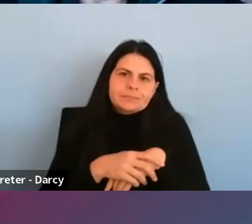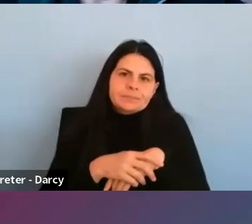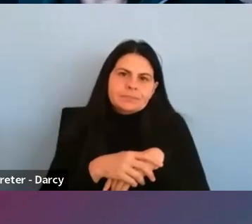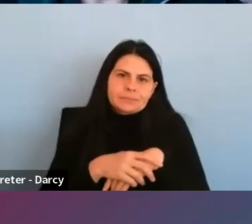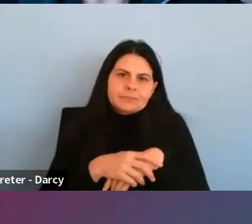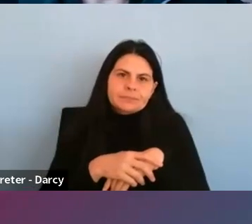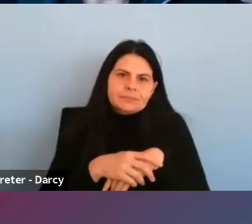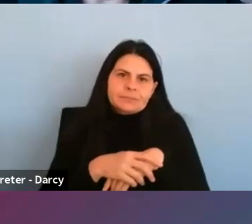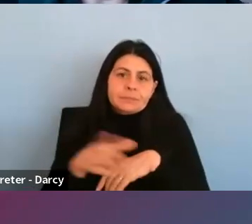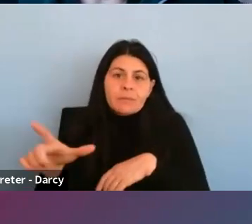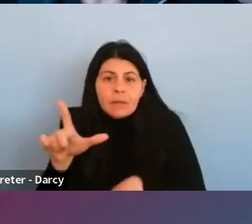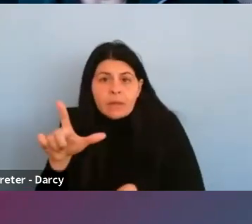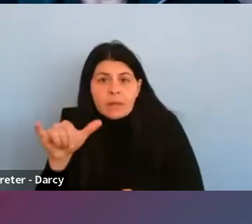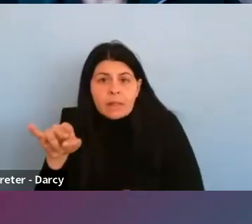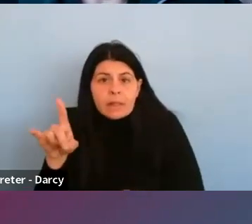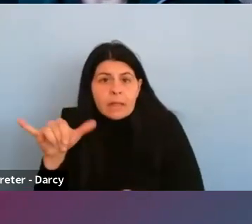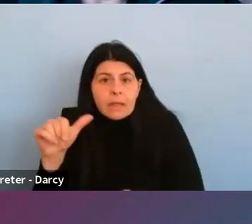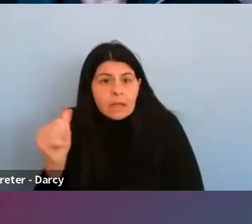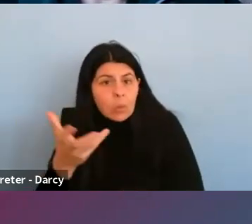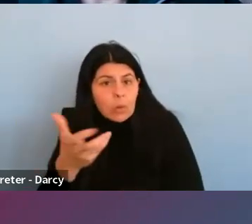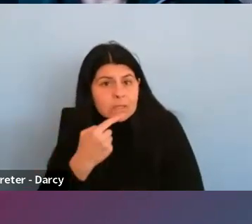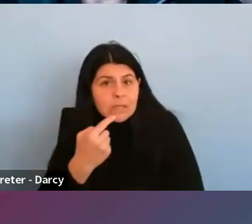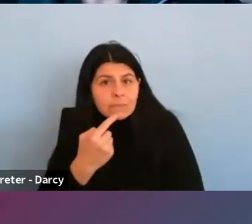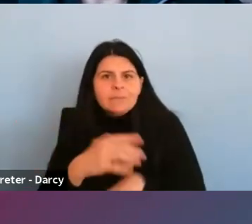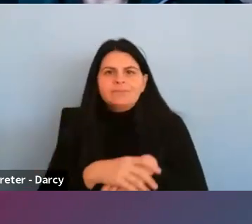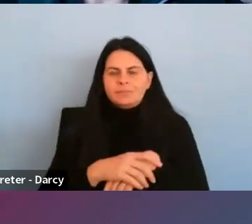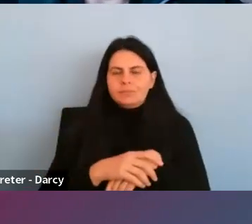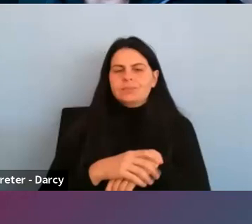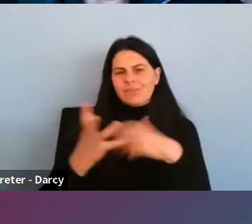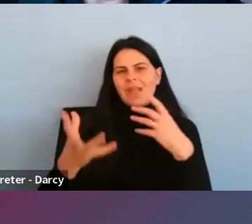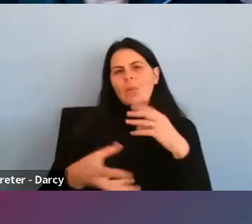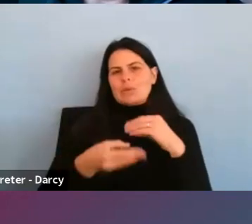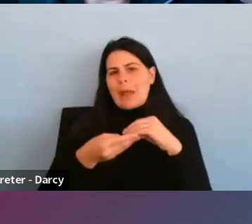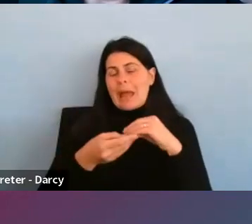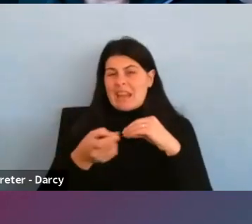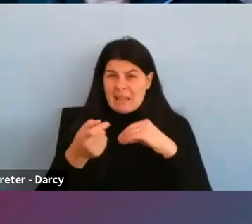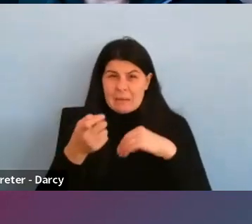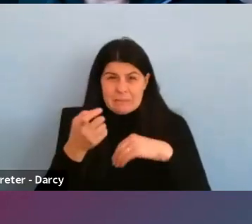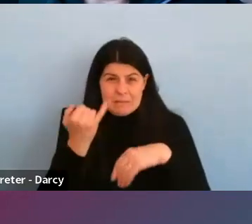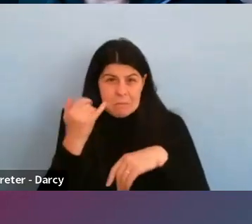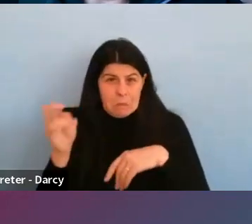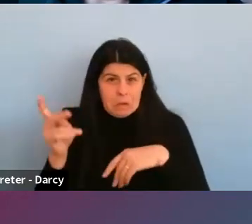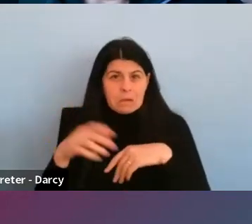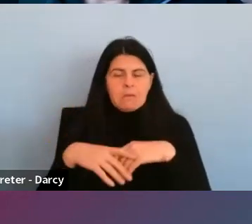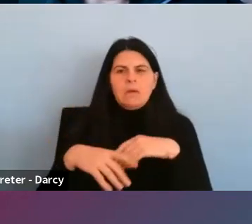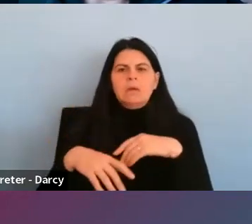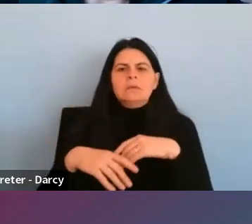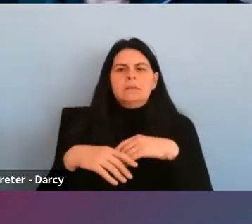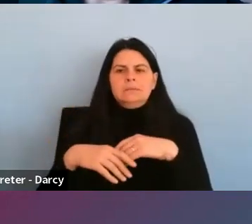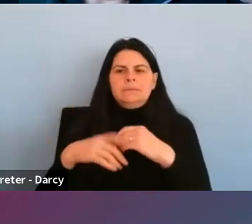Lydia, were you gonna say something? I will add on to that a little bit, if okay.